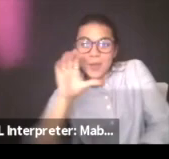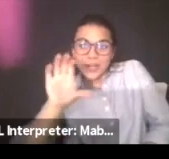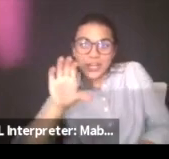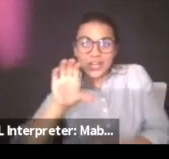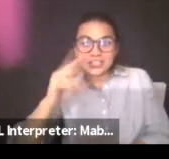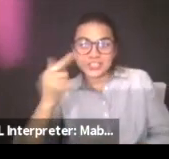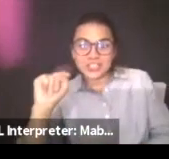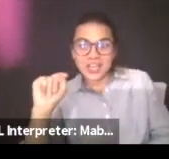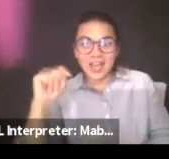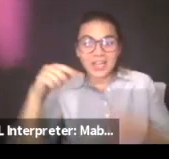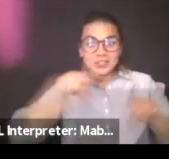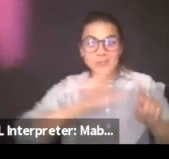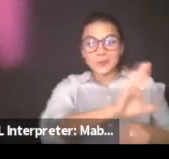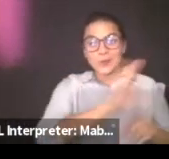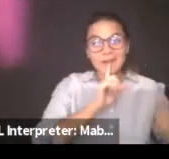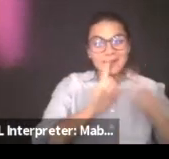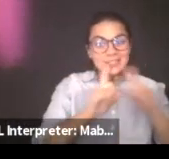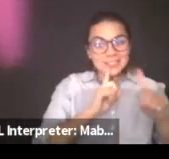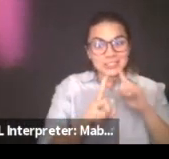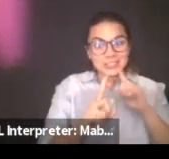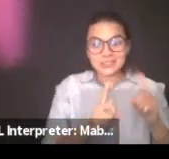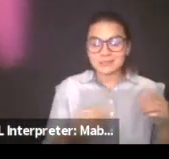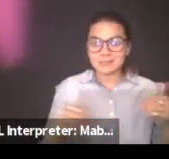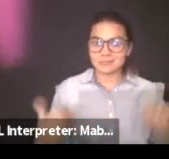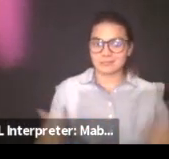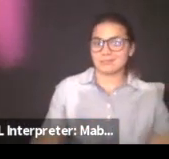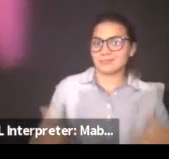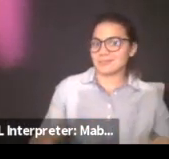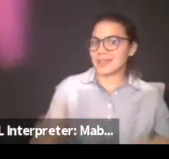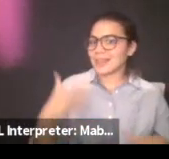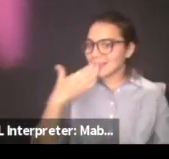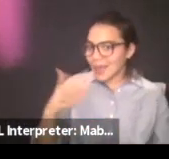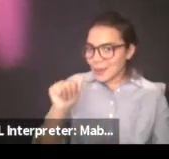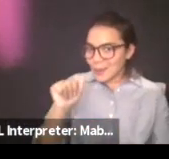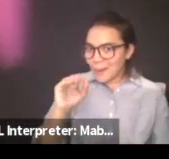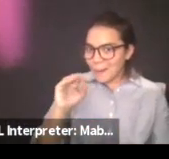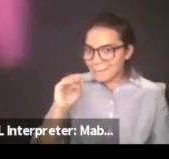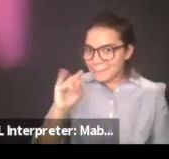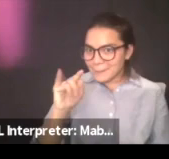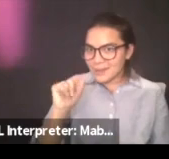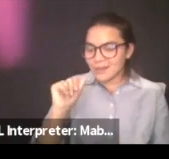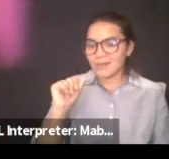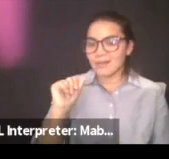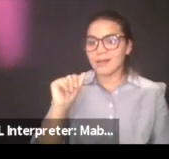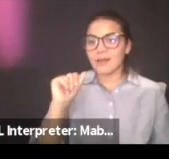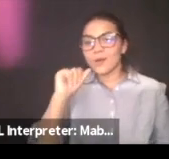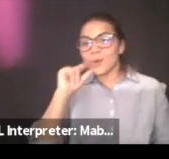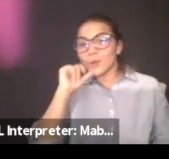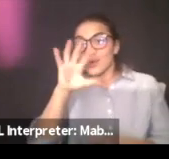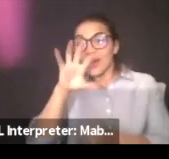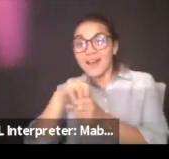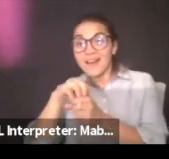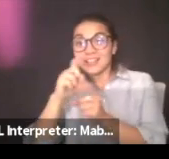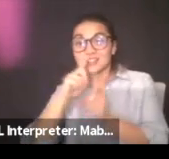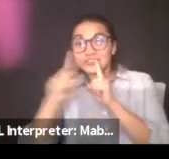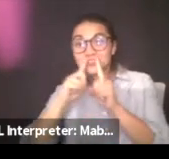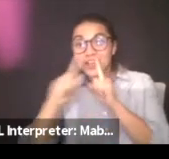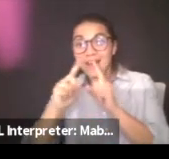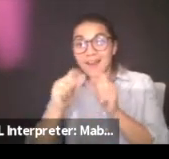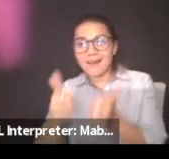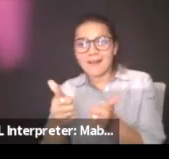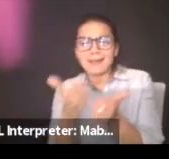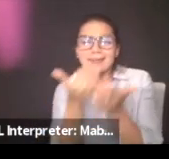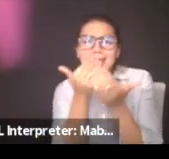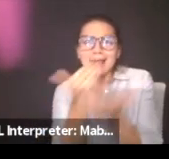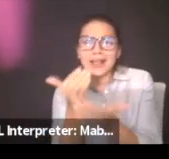your conversation, Amita. So thank you to the folks who are in conversation with us. Thank you, Amita, for sharing your